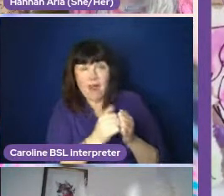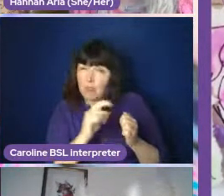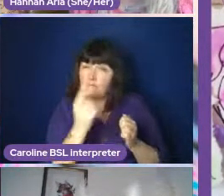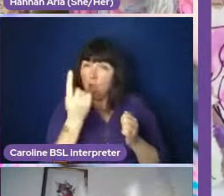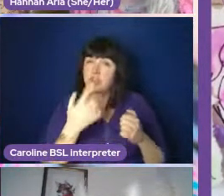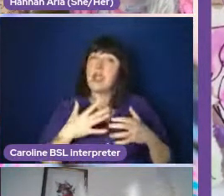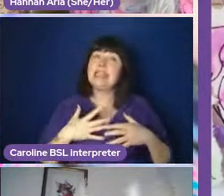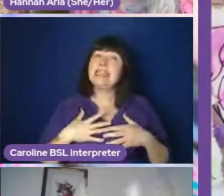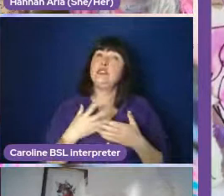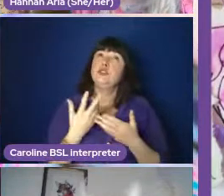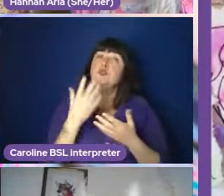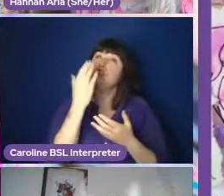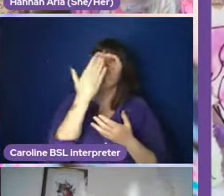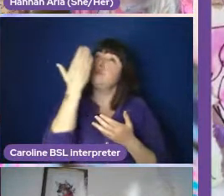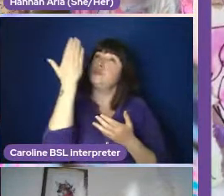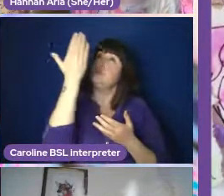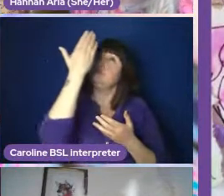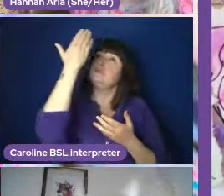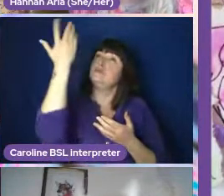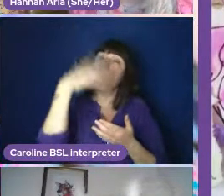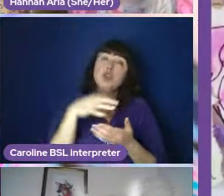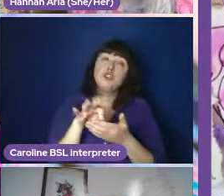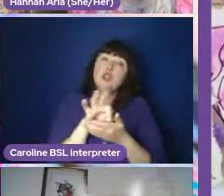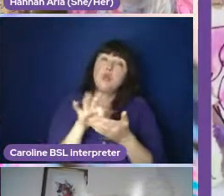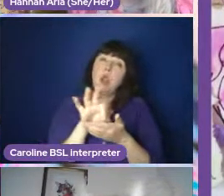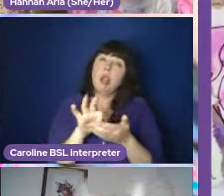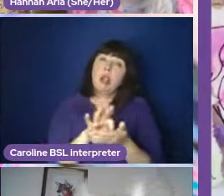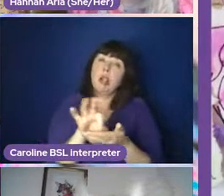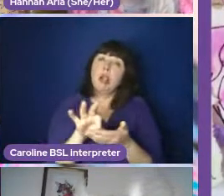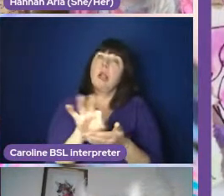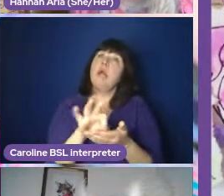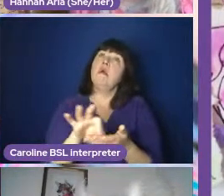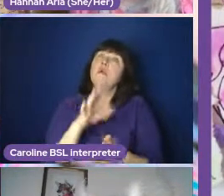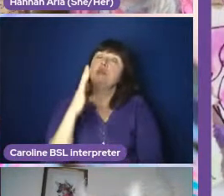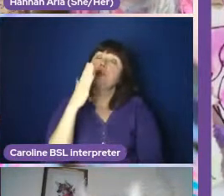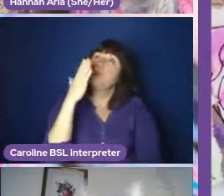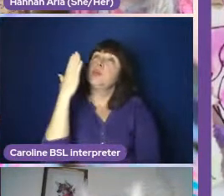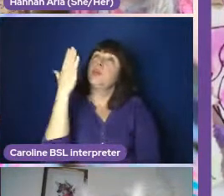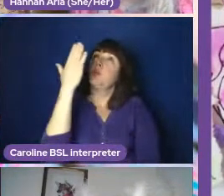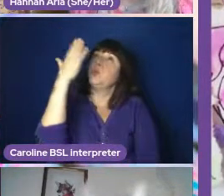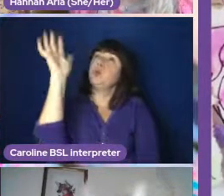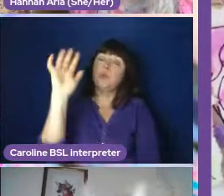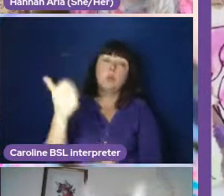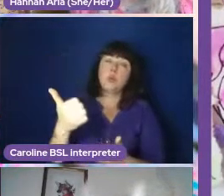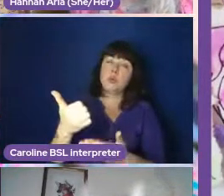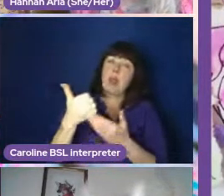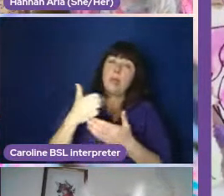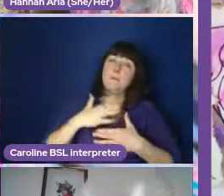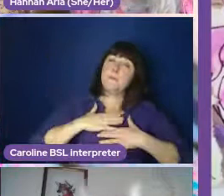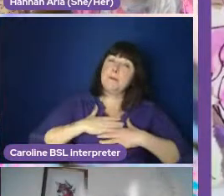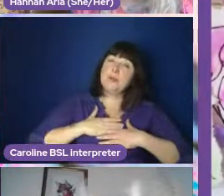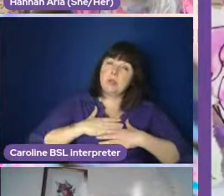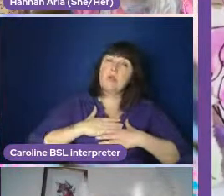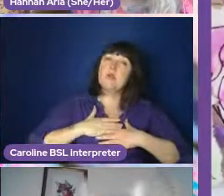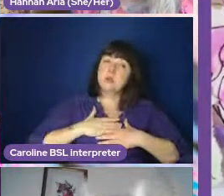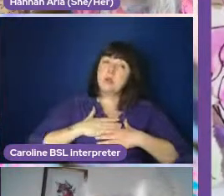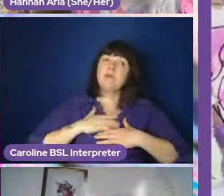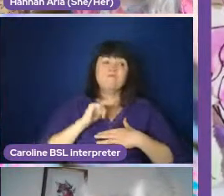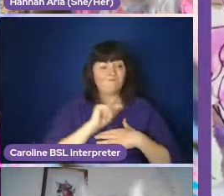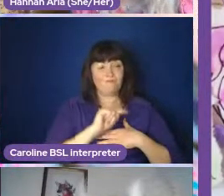little bit of escapism and it's so therapeutic. So that's where, you know, that's where it's took me